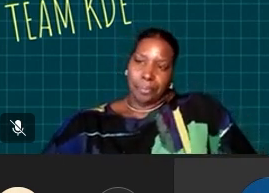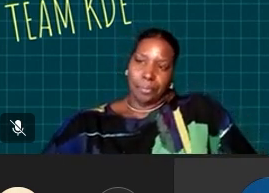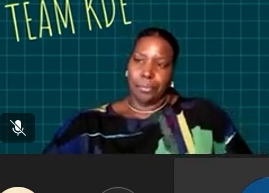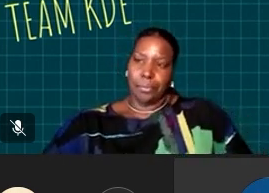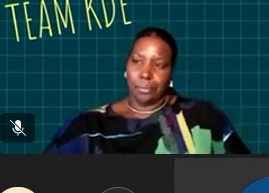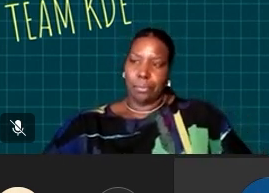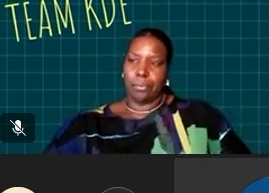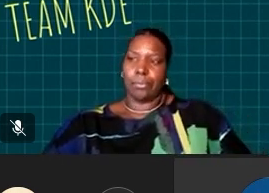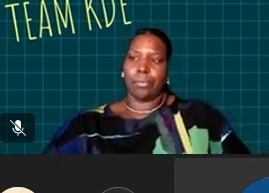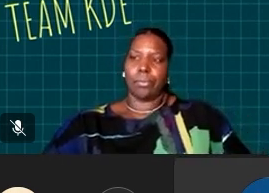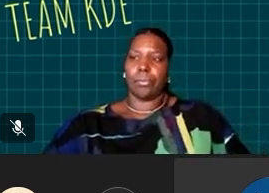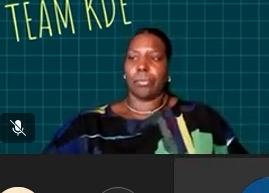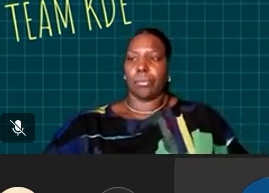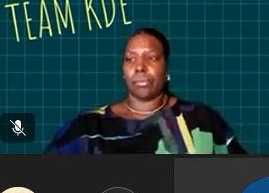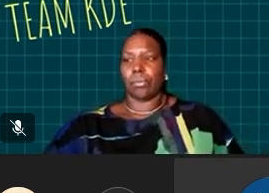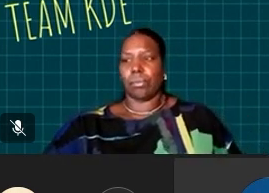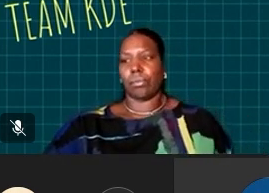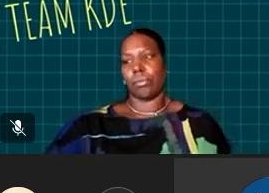obtaining.